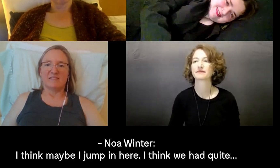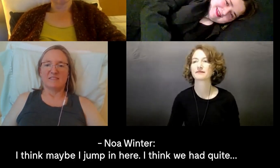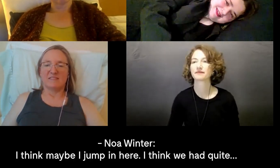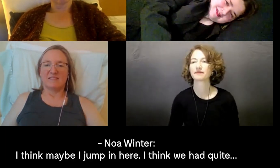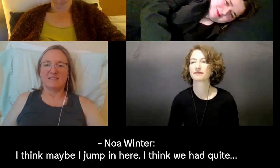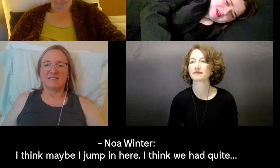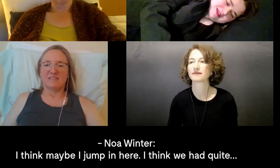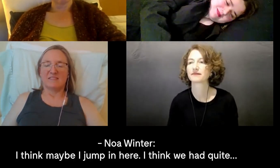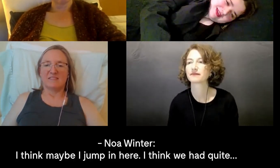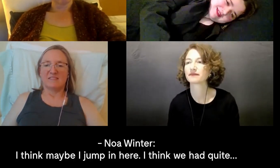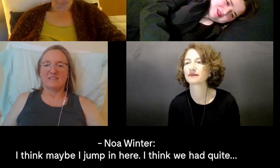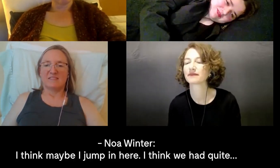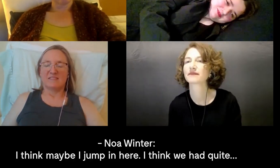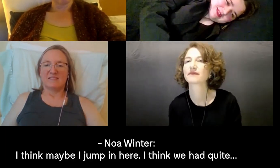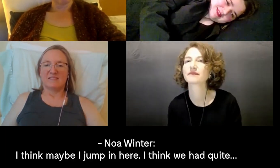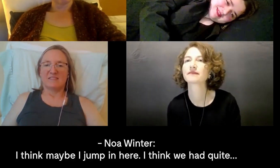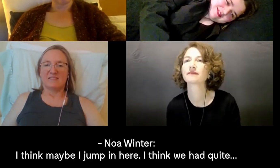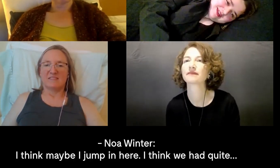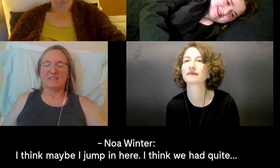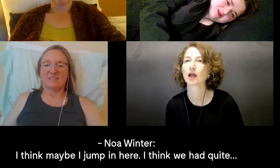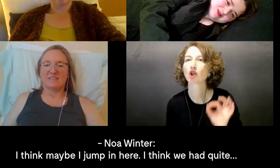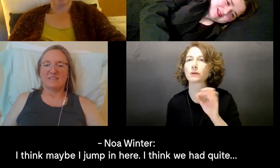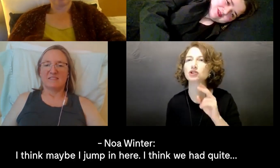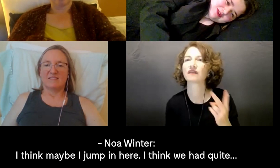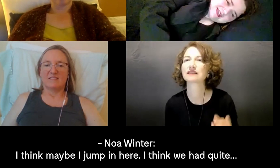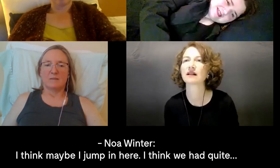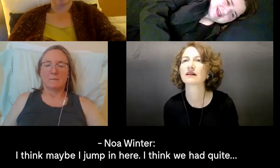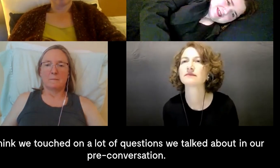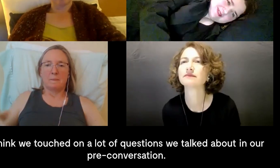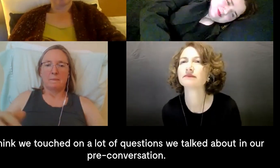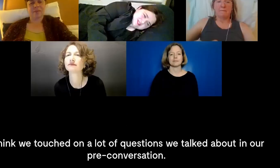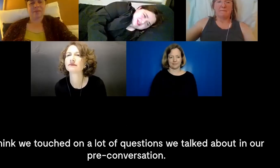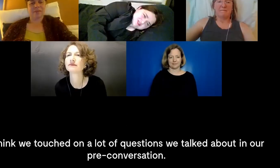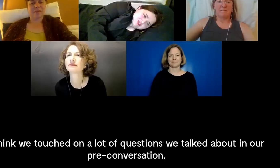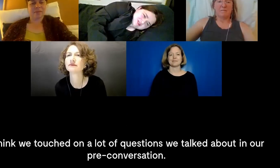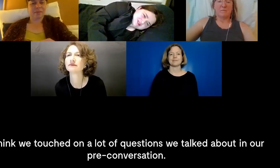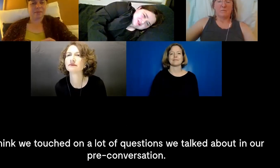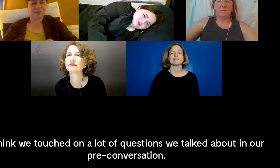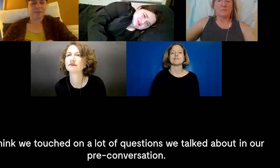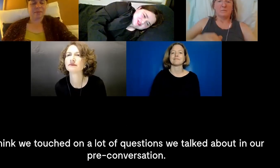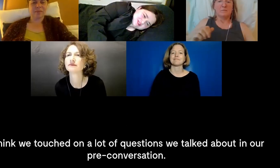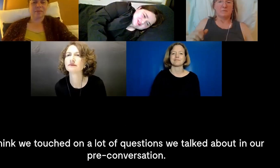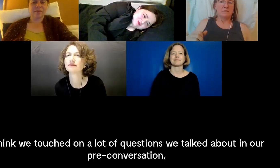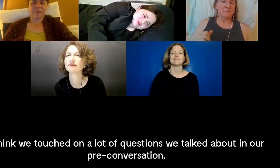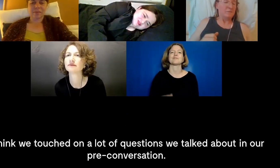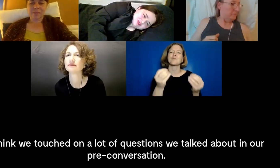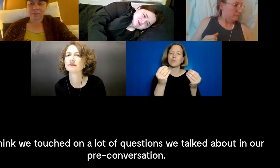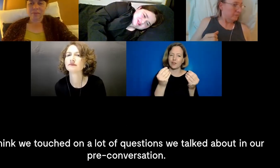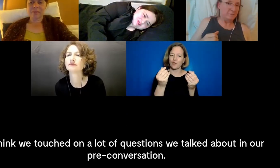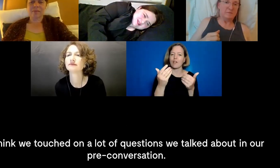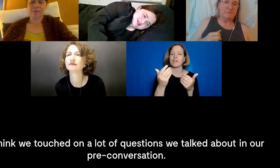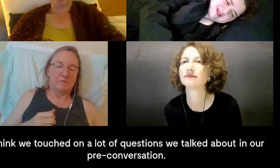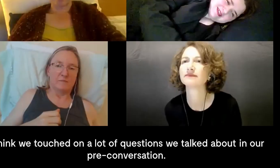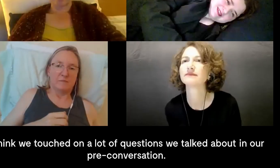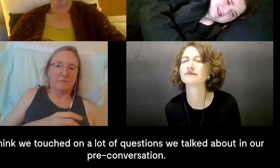I think maybe I jump in here. I think we touched on a lot of questions we talked